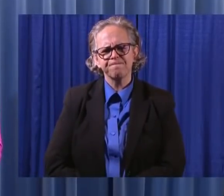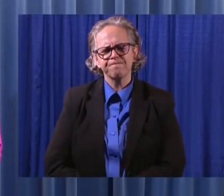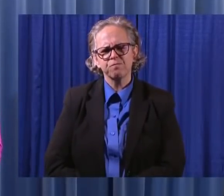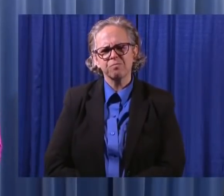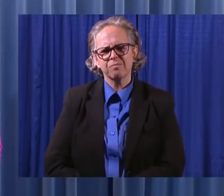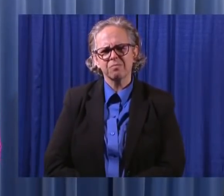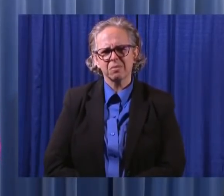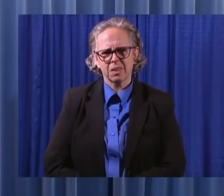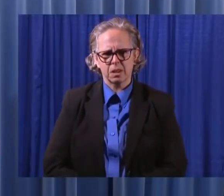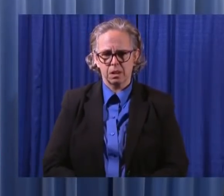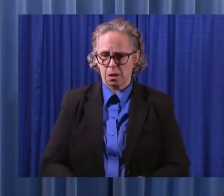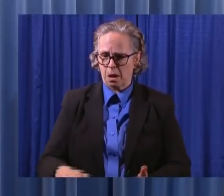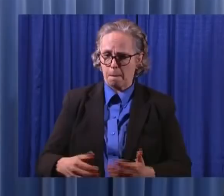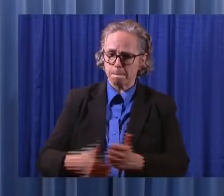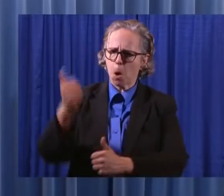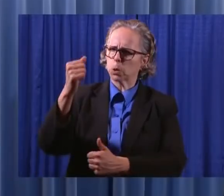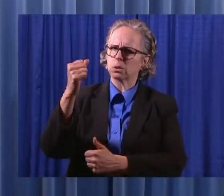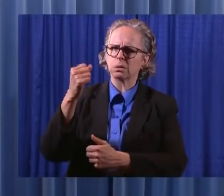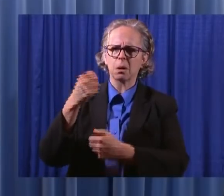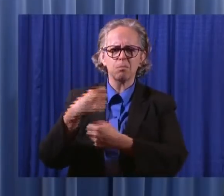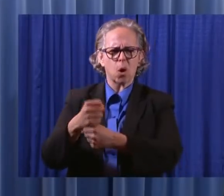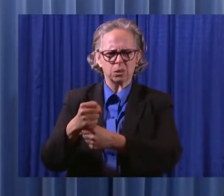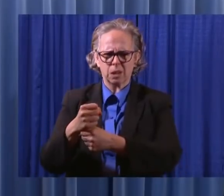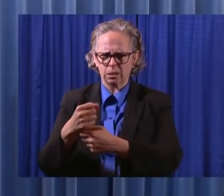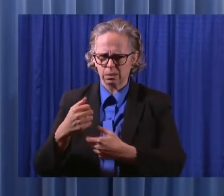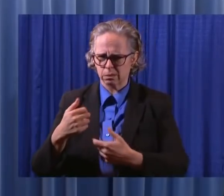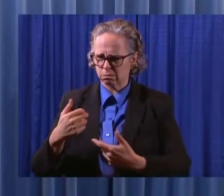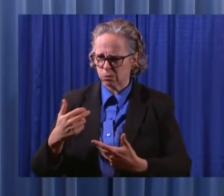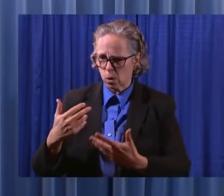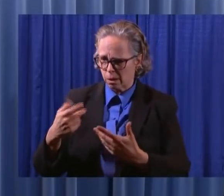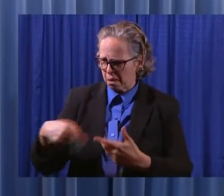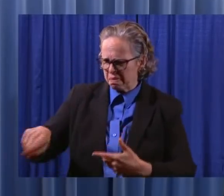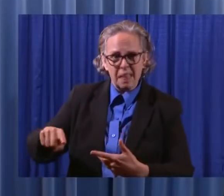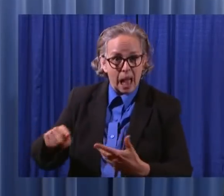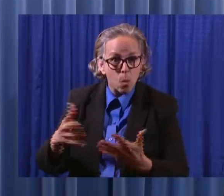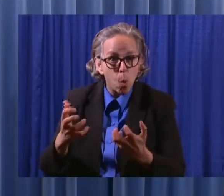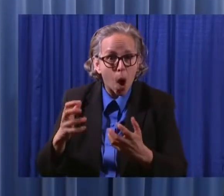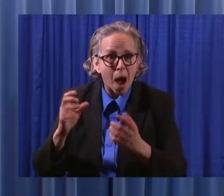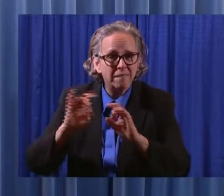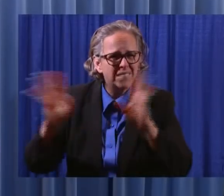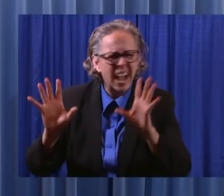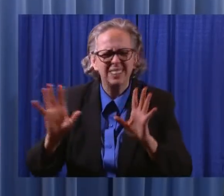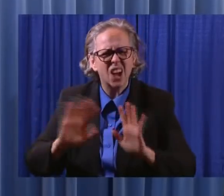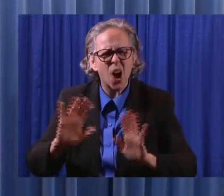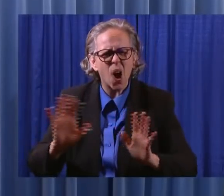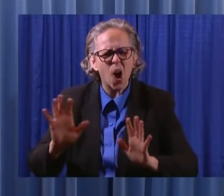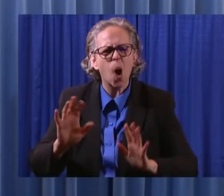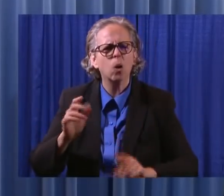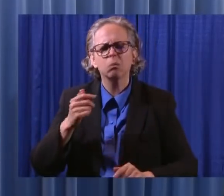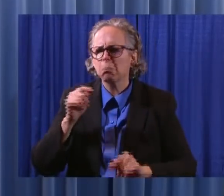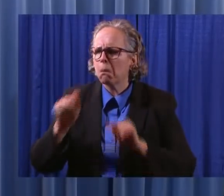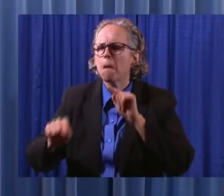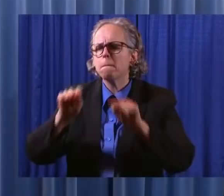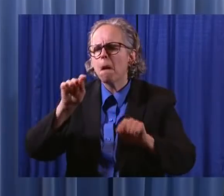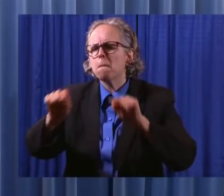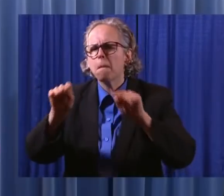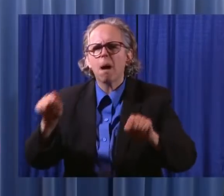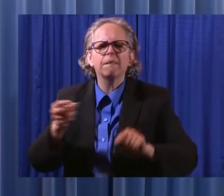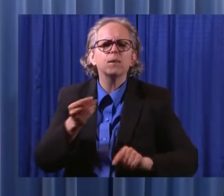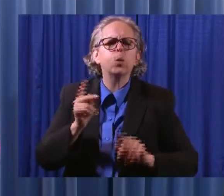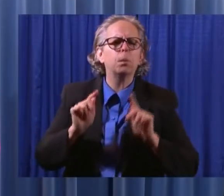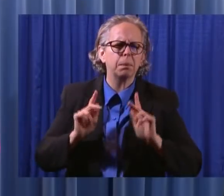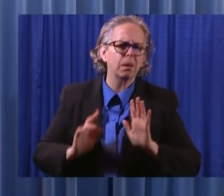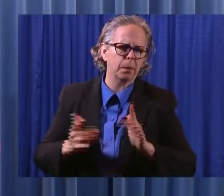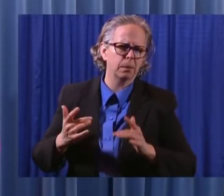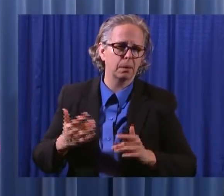vast majority, as I've talked to the different mayors, the vast majority of people who are demonstrating are demonstrating.